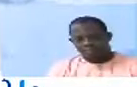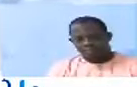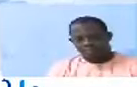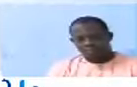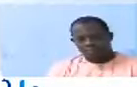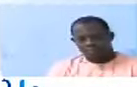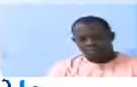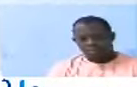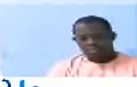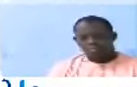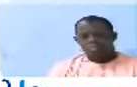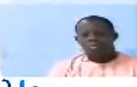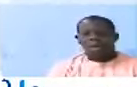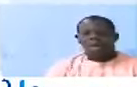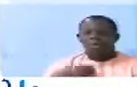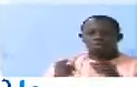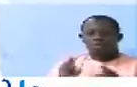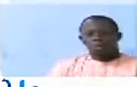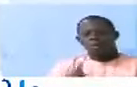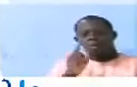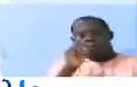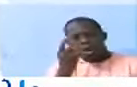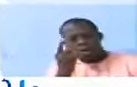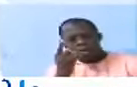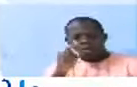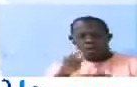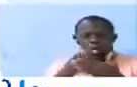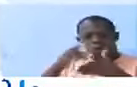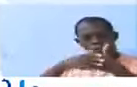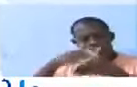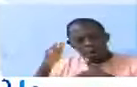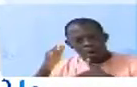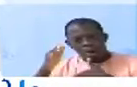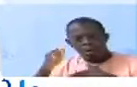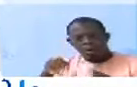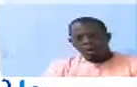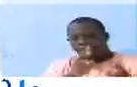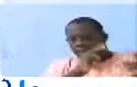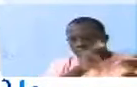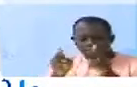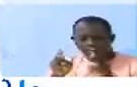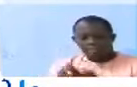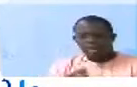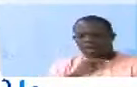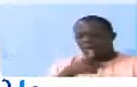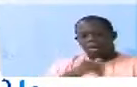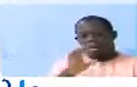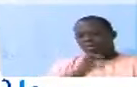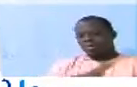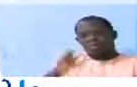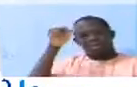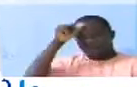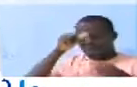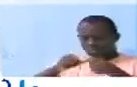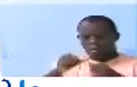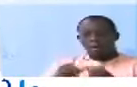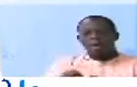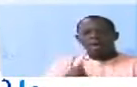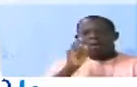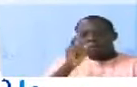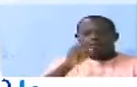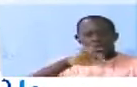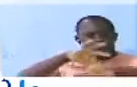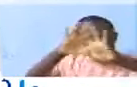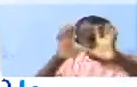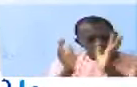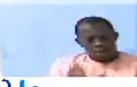Whether it was one shot or more than that, I cannot remember. But he fired his gun, and we were all